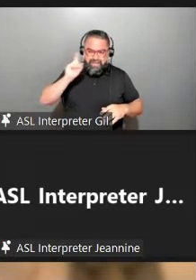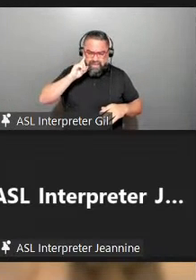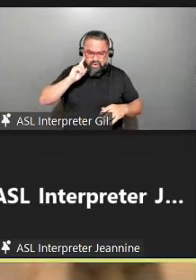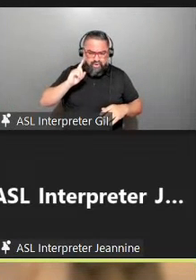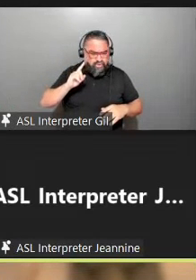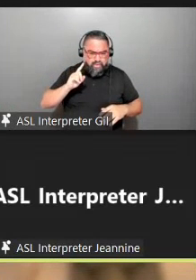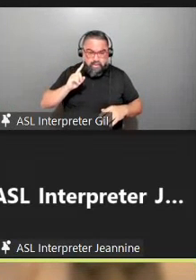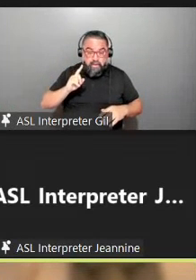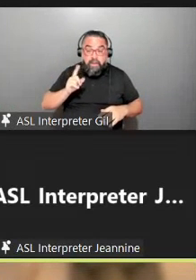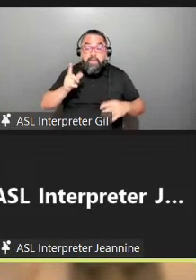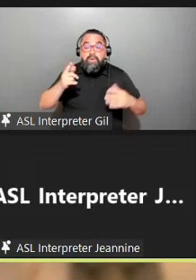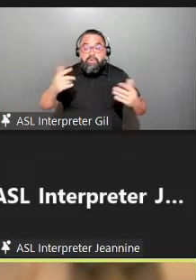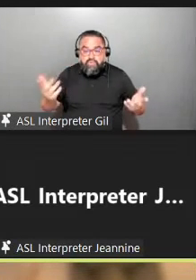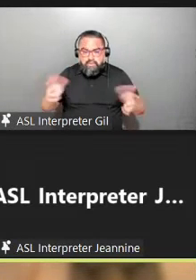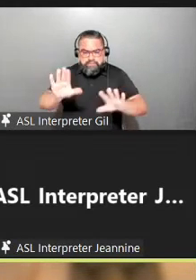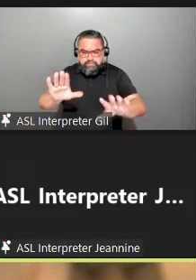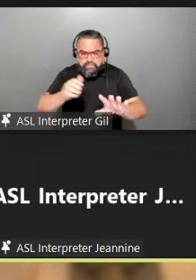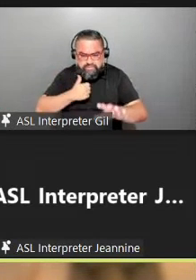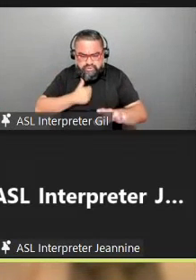So we get.